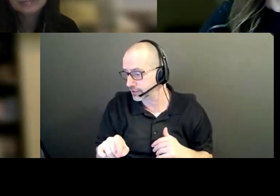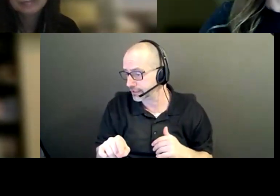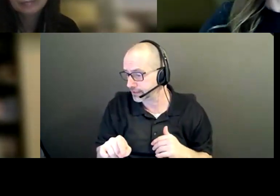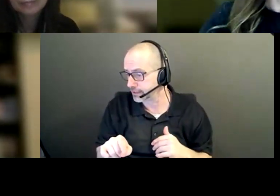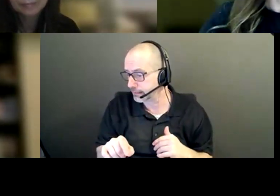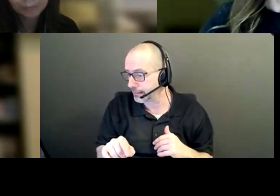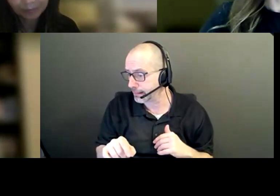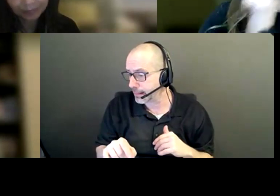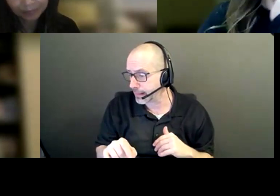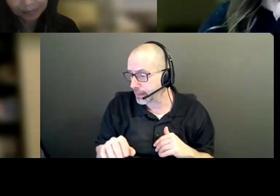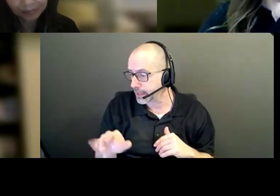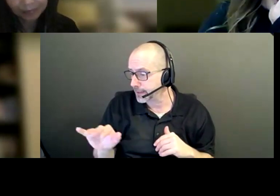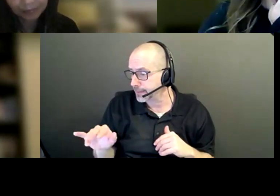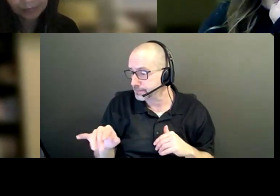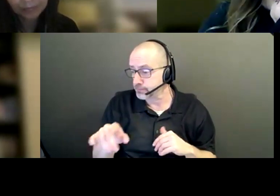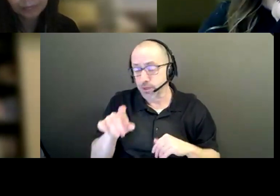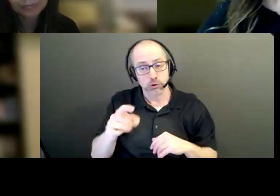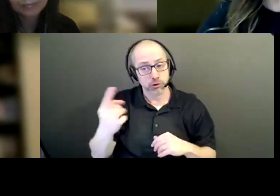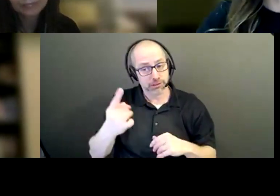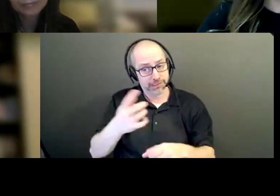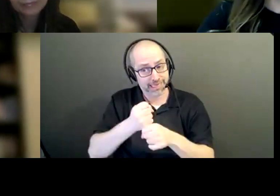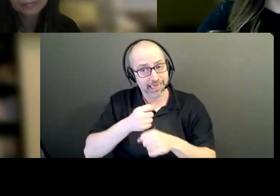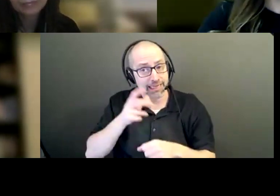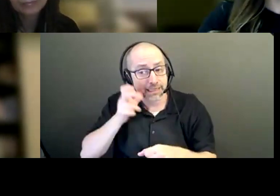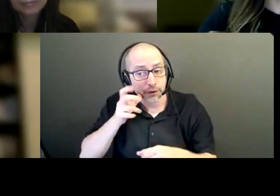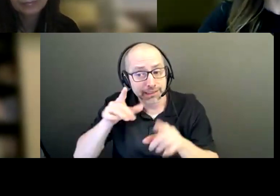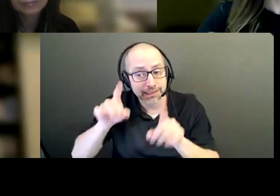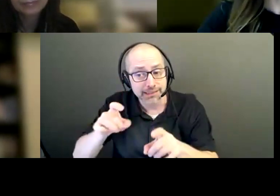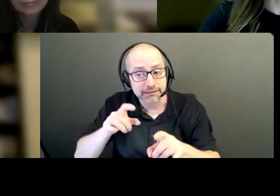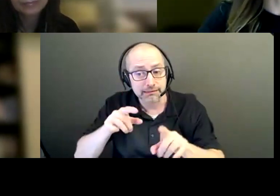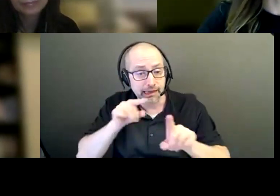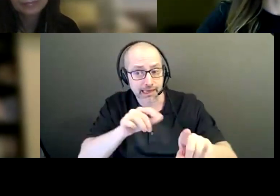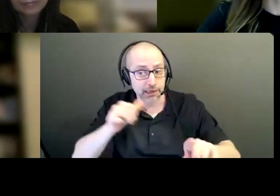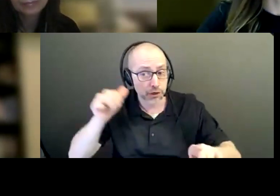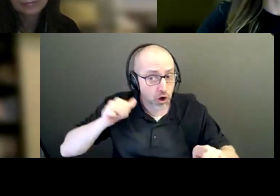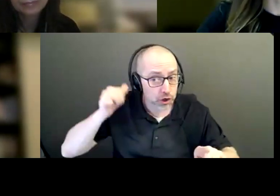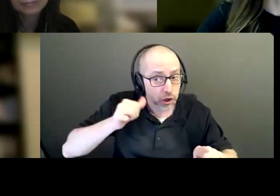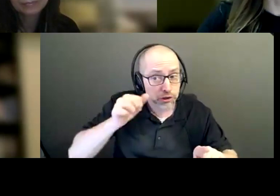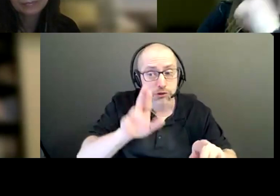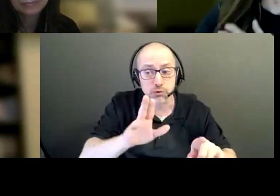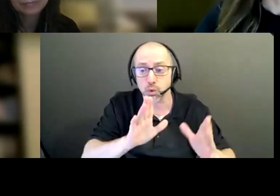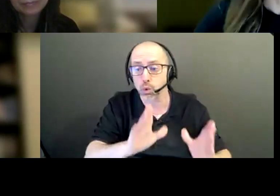their hearing tested at an audiologist, or would a chain store hearing test be sufficient?